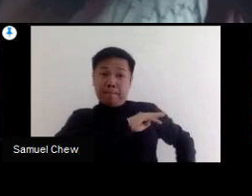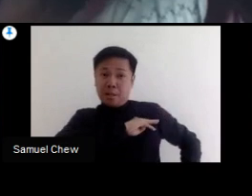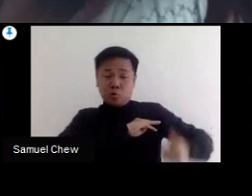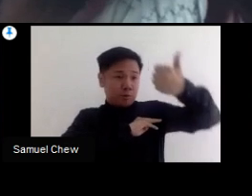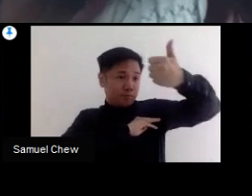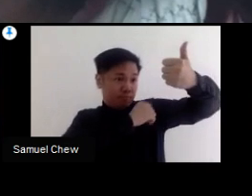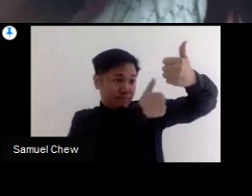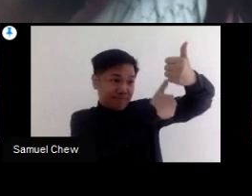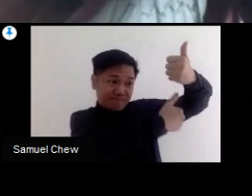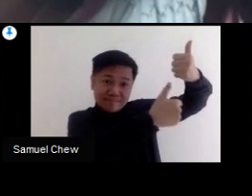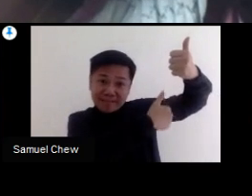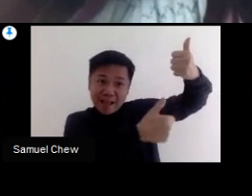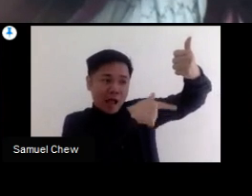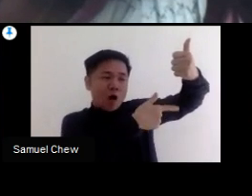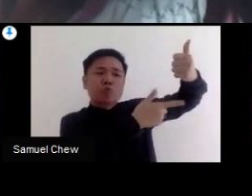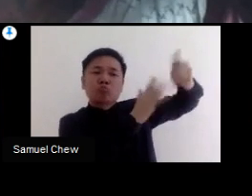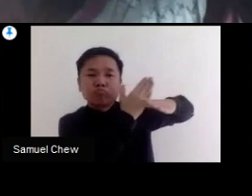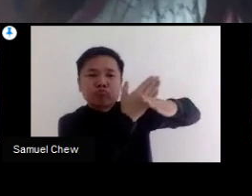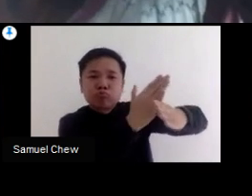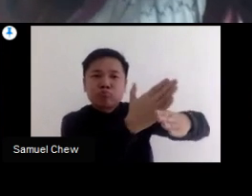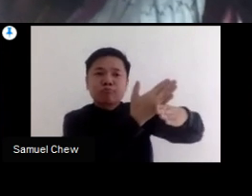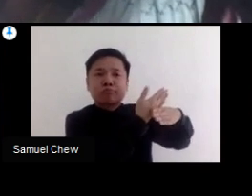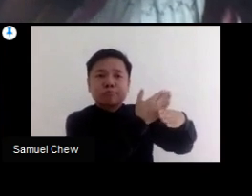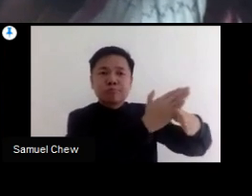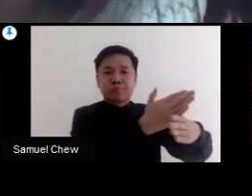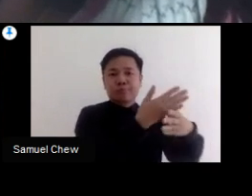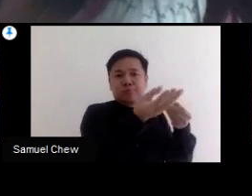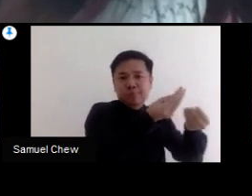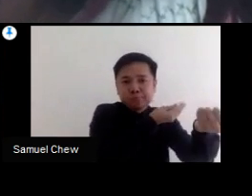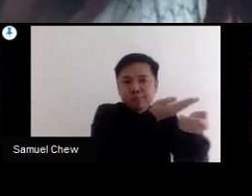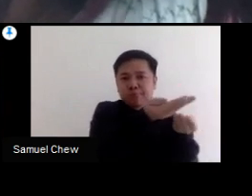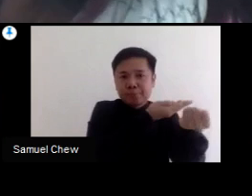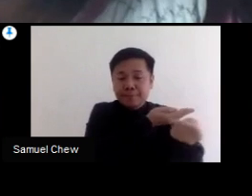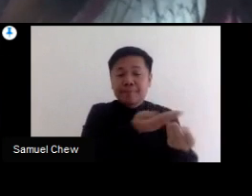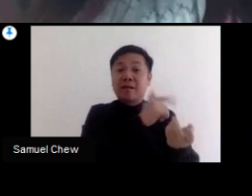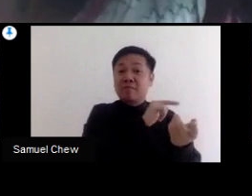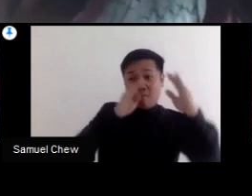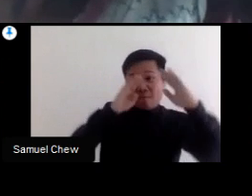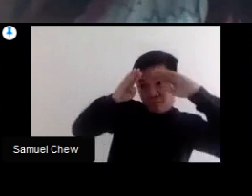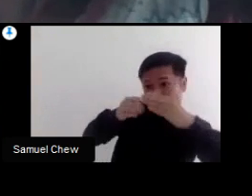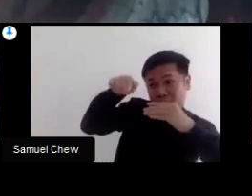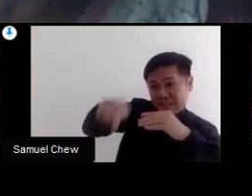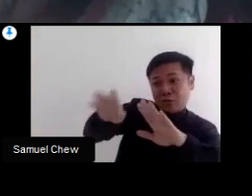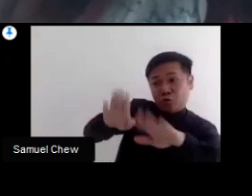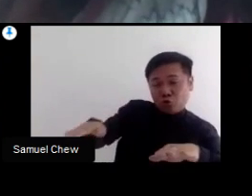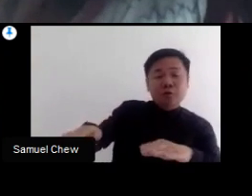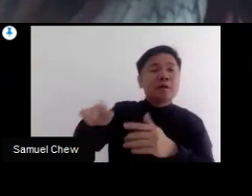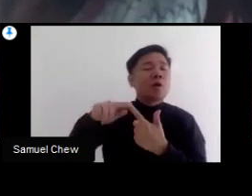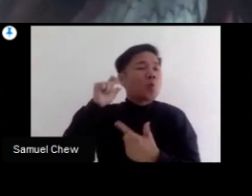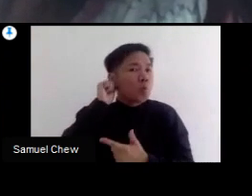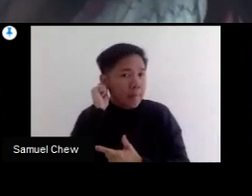called Joy to provide instant support to the women and children victims of violence. A national